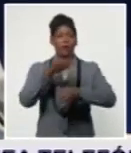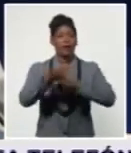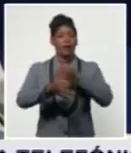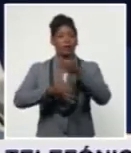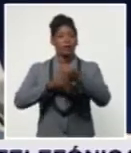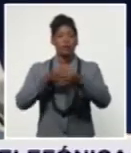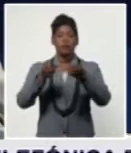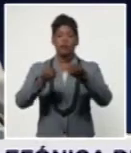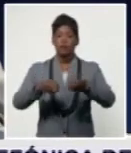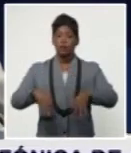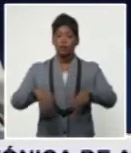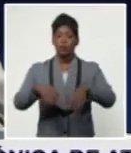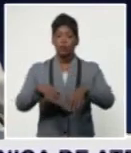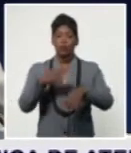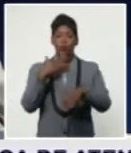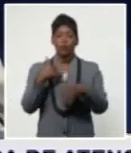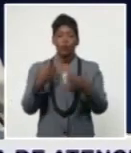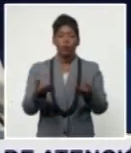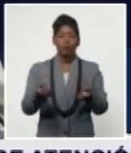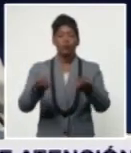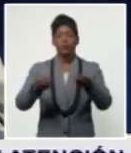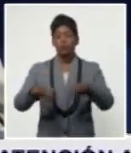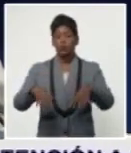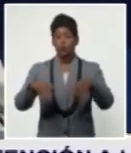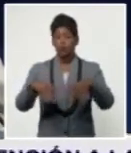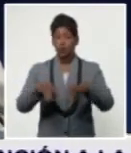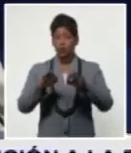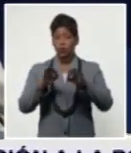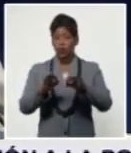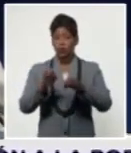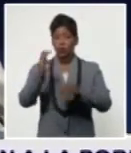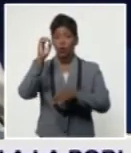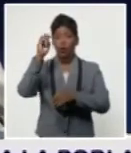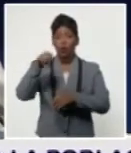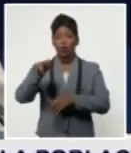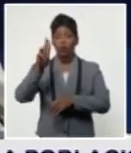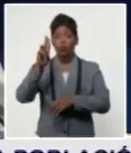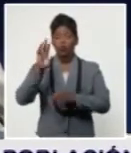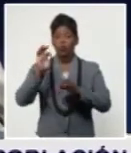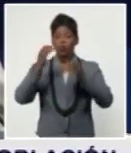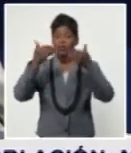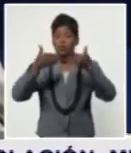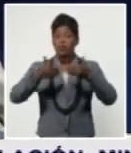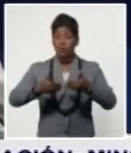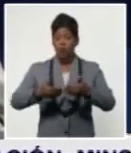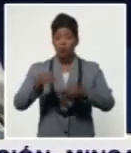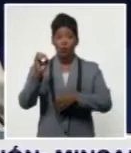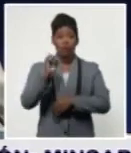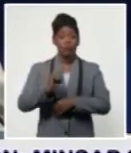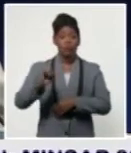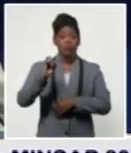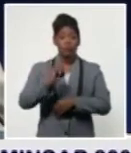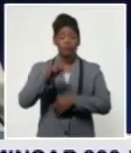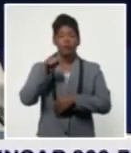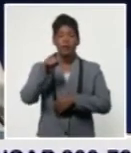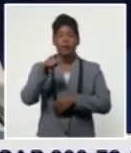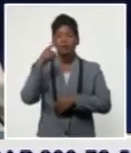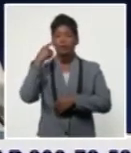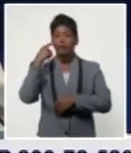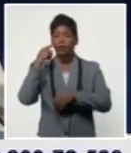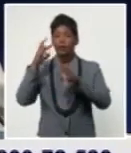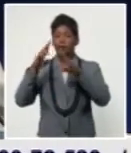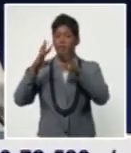the Pan American Health Organization have described